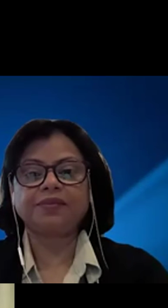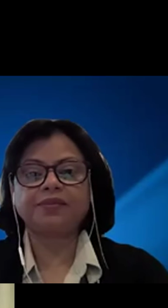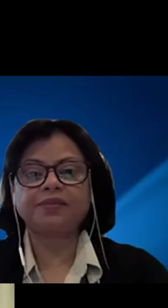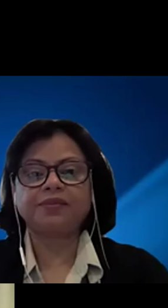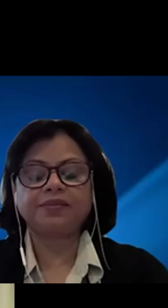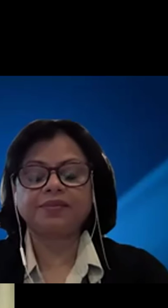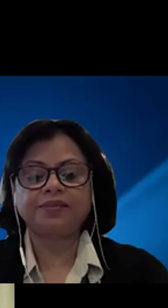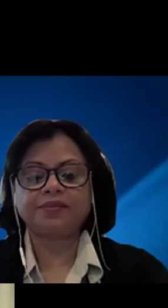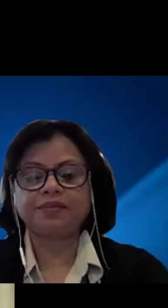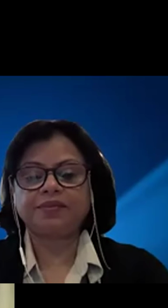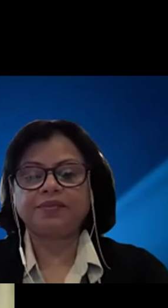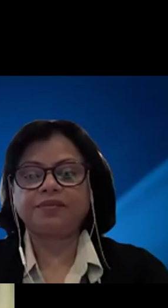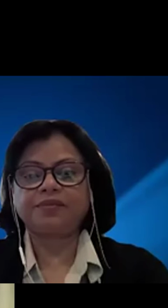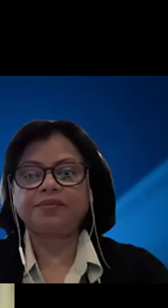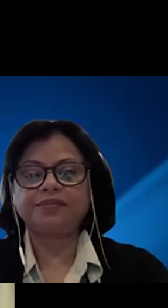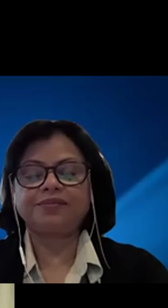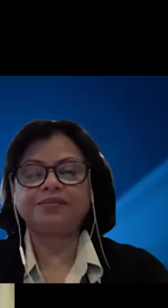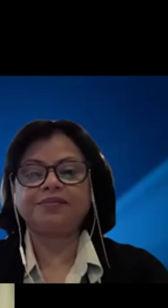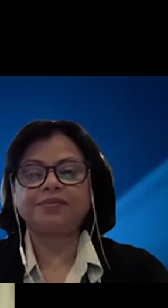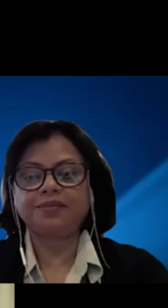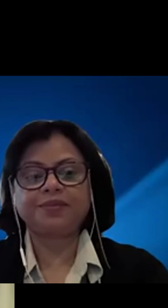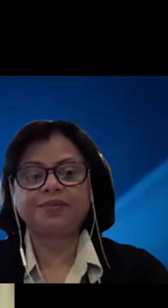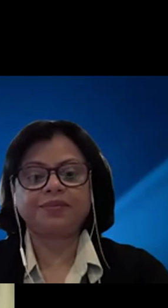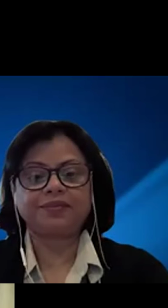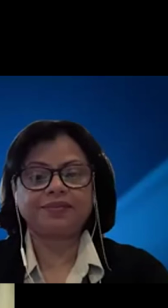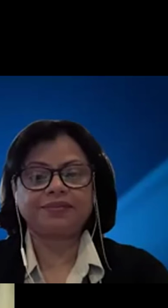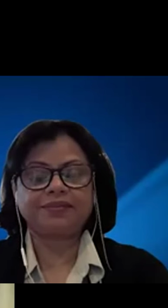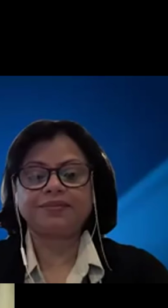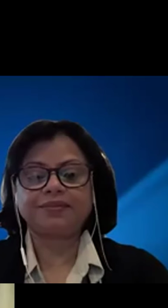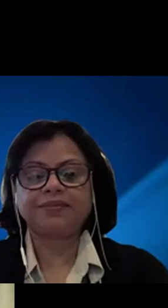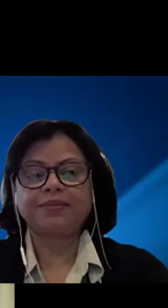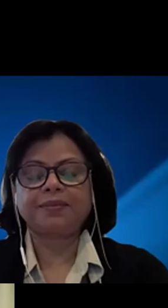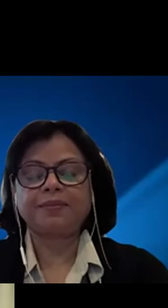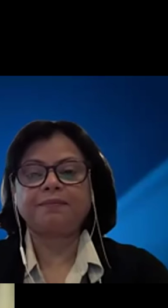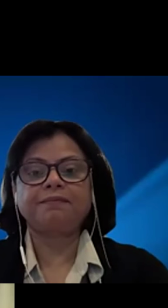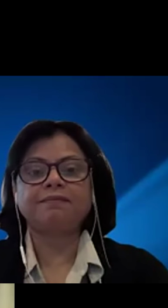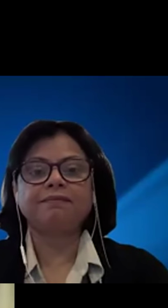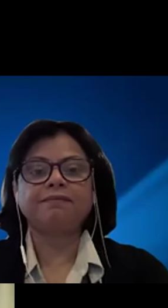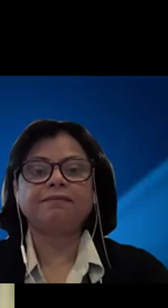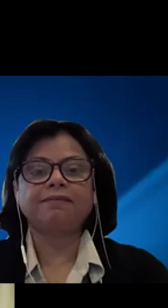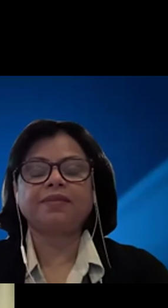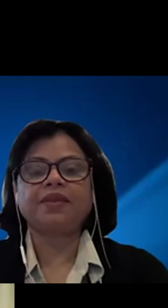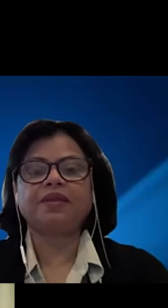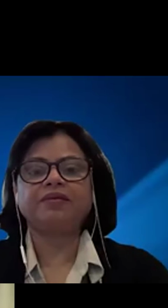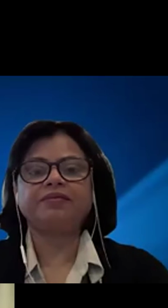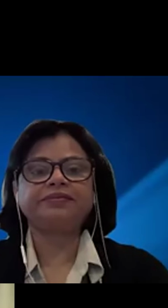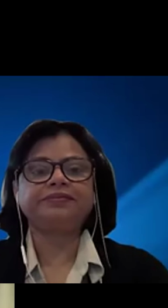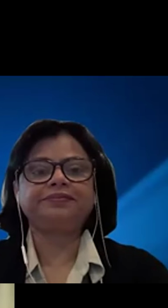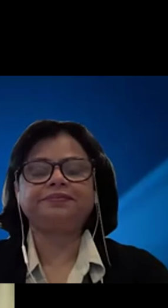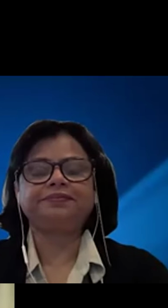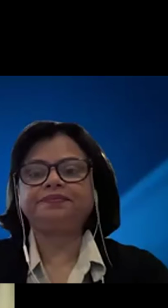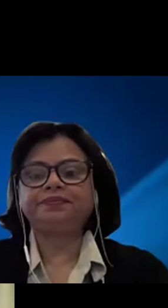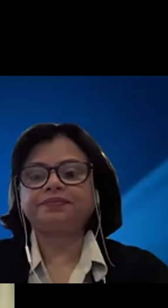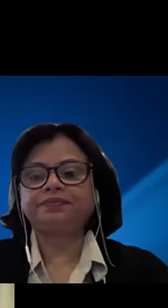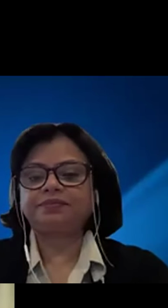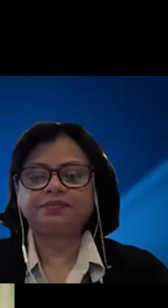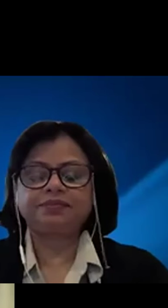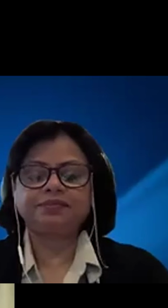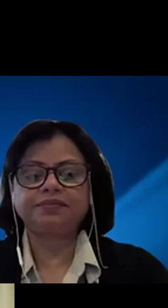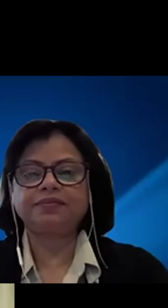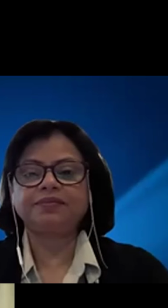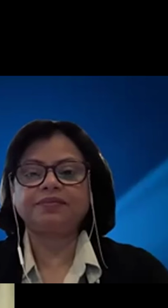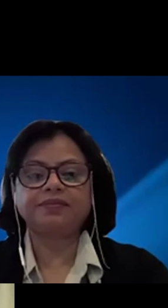And just a kind reminder, please be aware of the time so that we have enough time